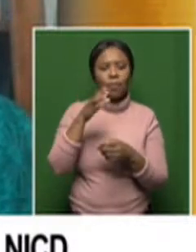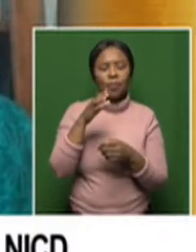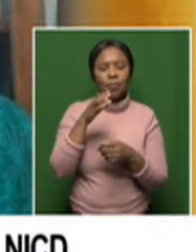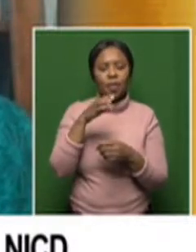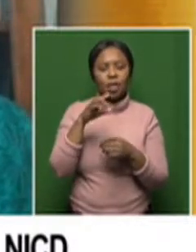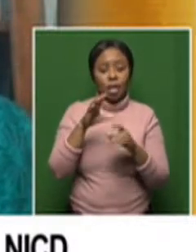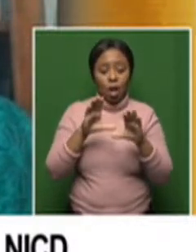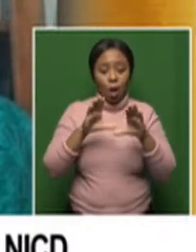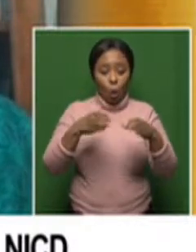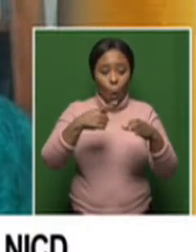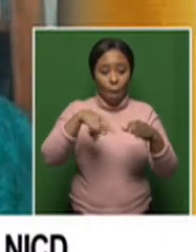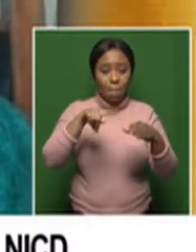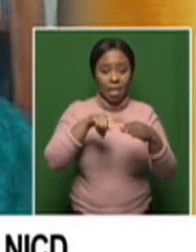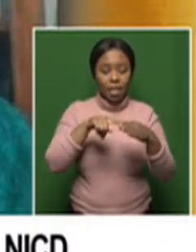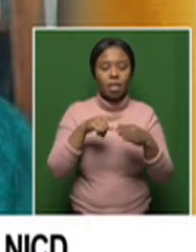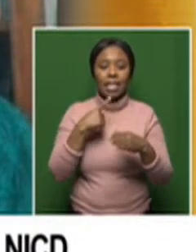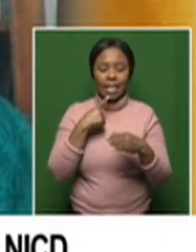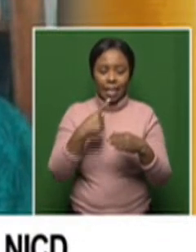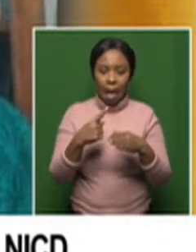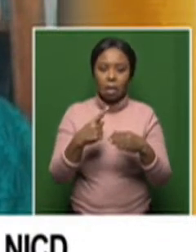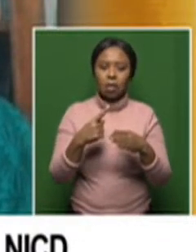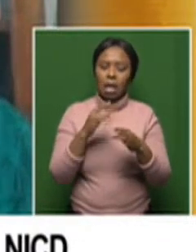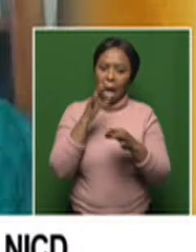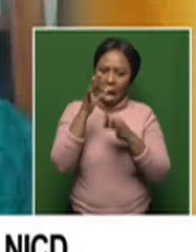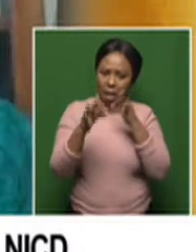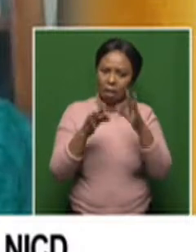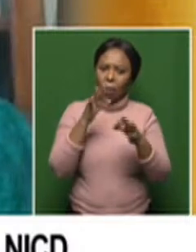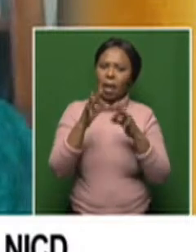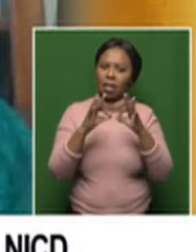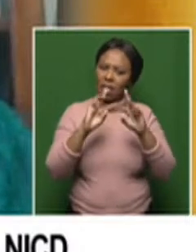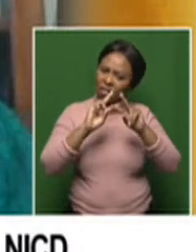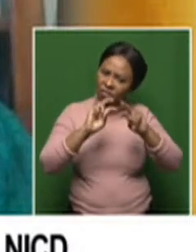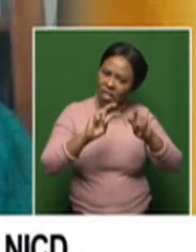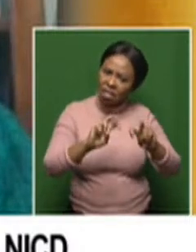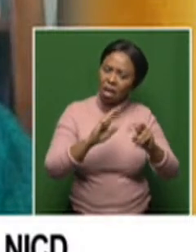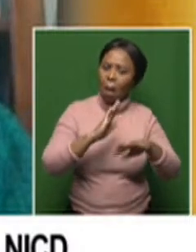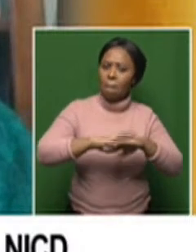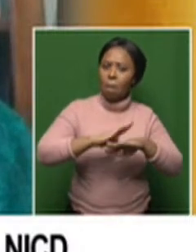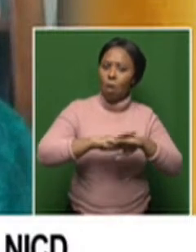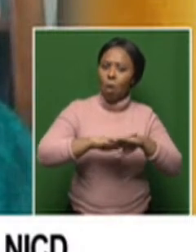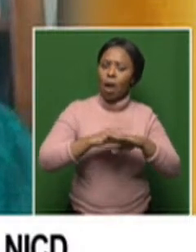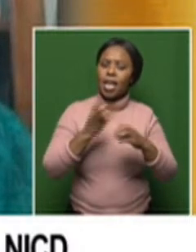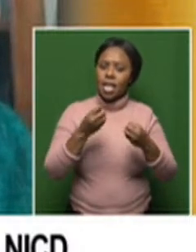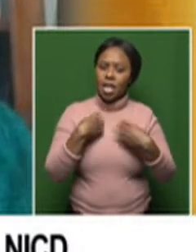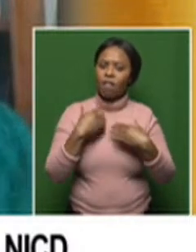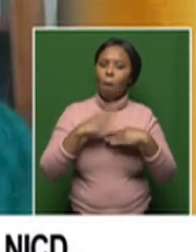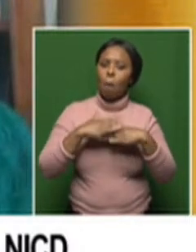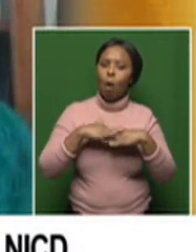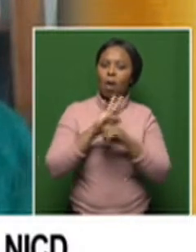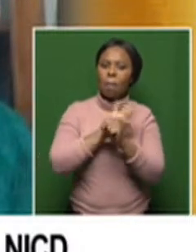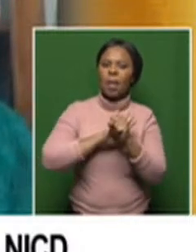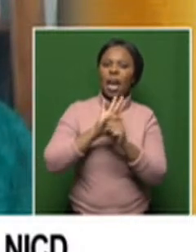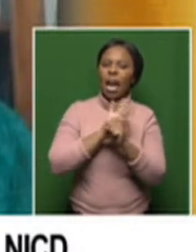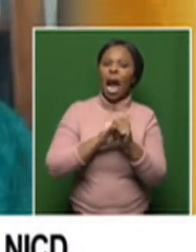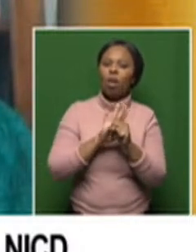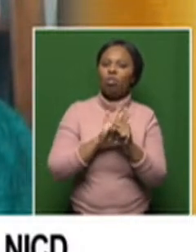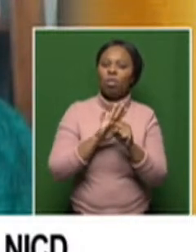Advisory Committee on Vaccine, is here to explain these findings further and give us the background in terms of science.